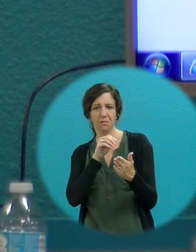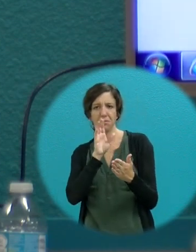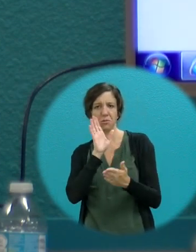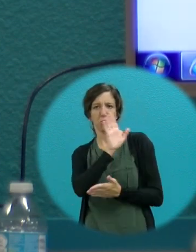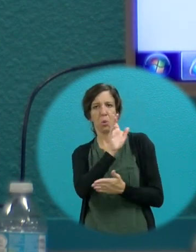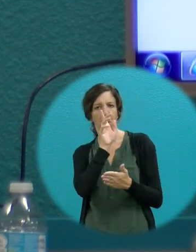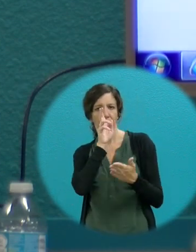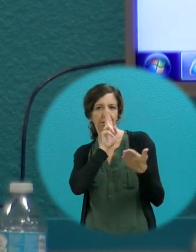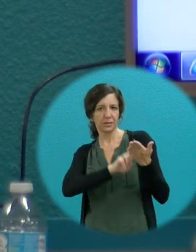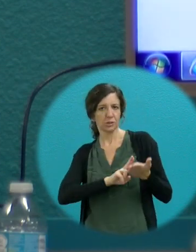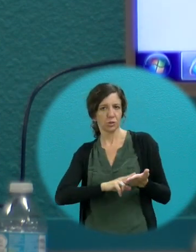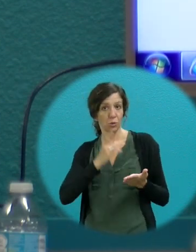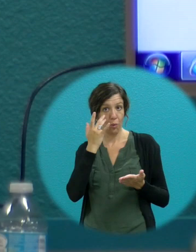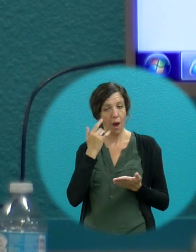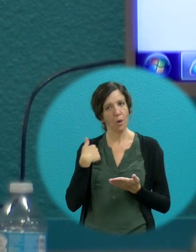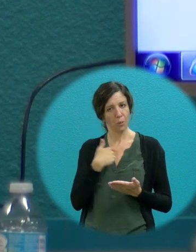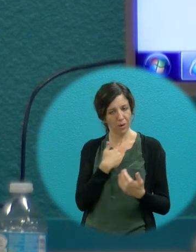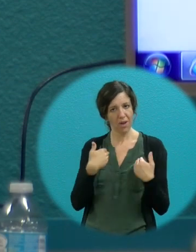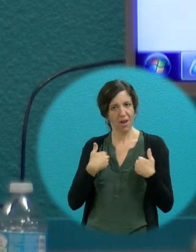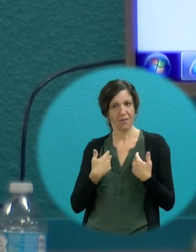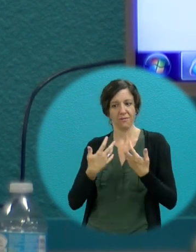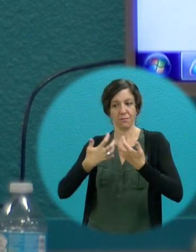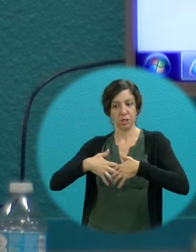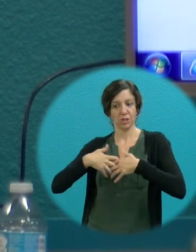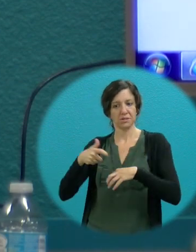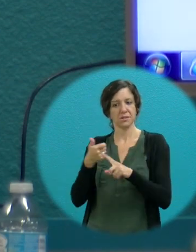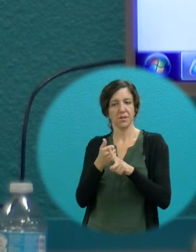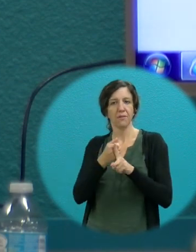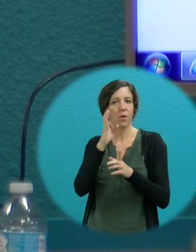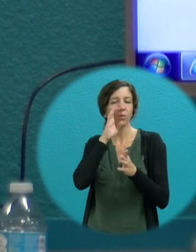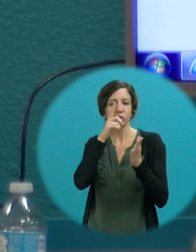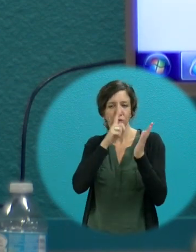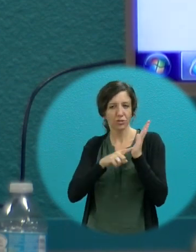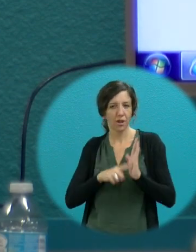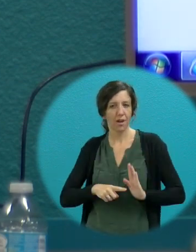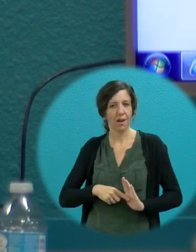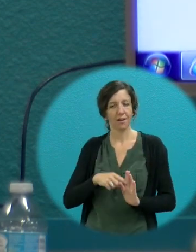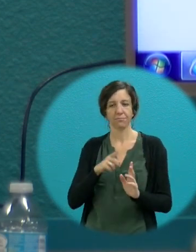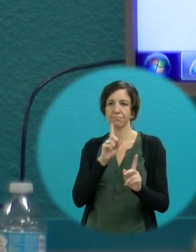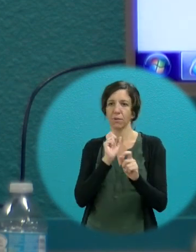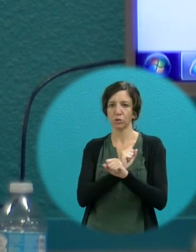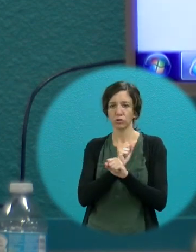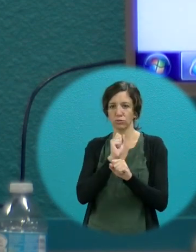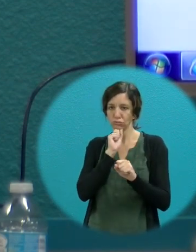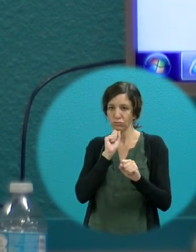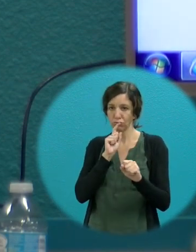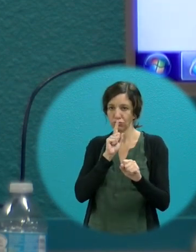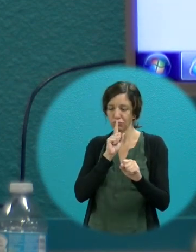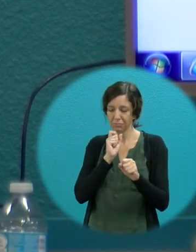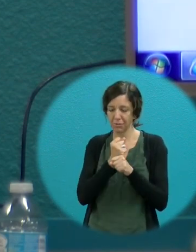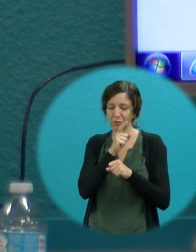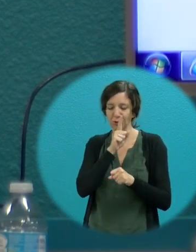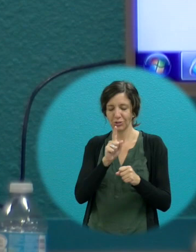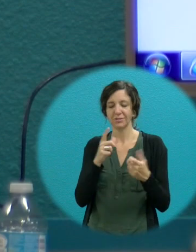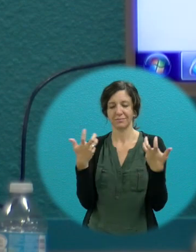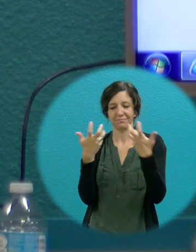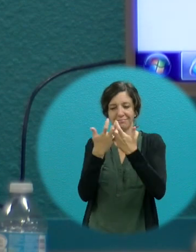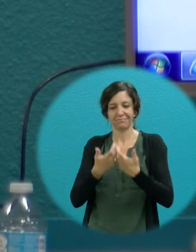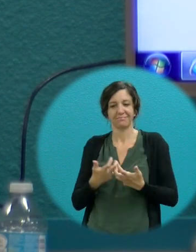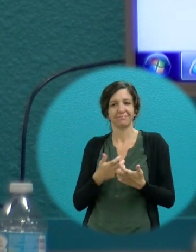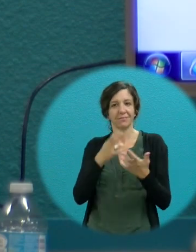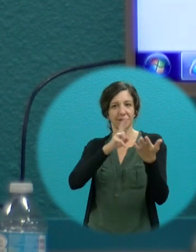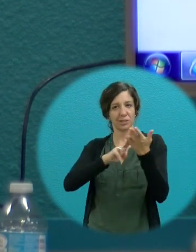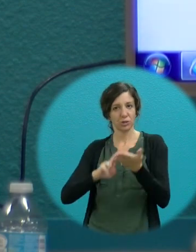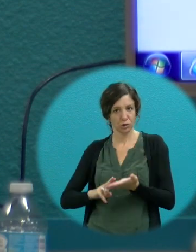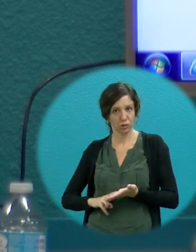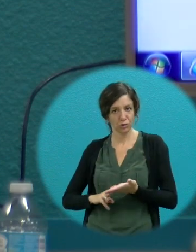duplicate your signature because we actually have a signature checking machine. And it's very, very good. It's extremely high tech. It's very up